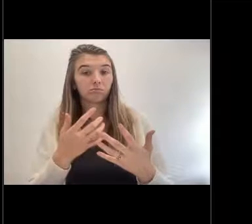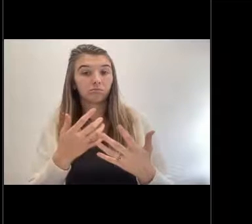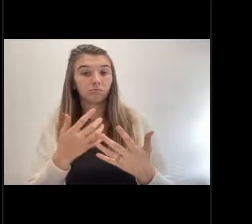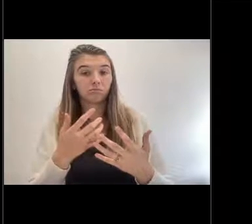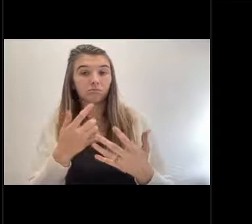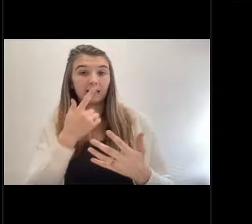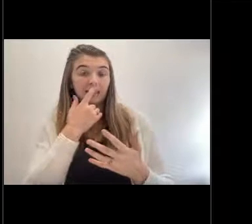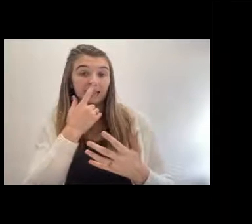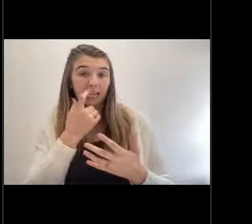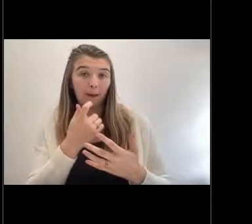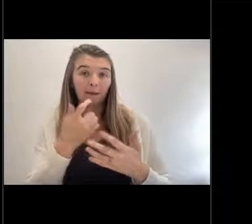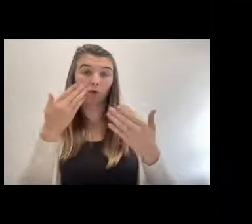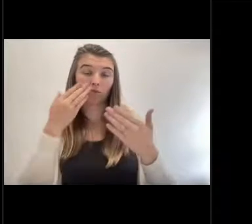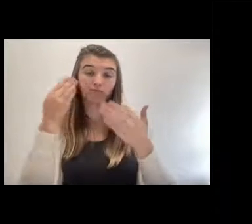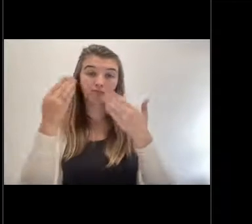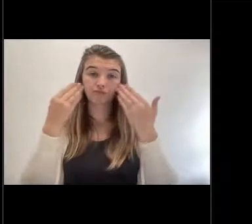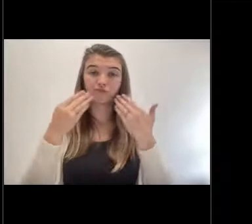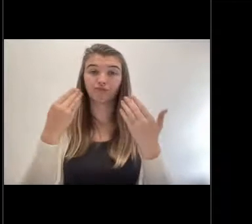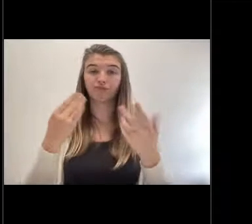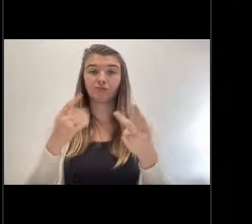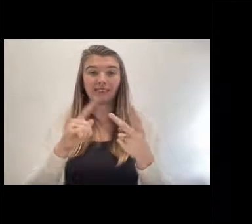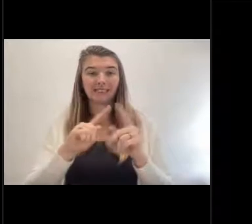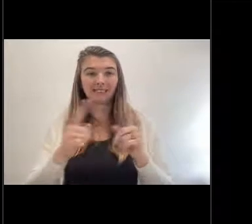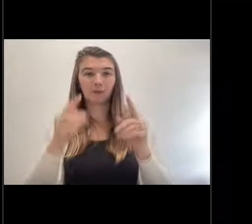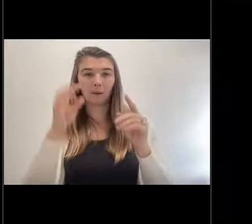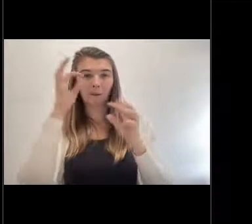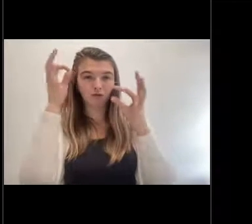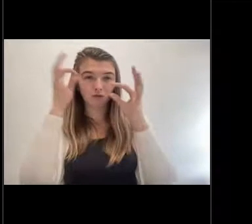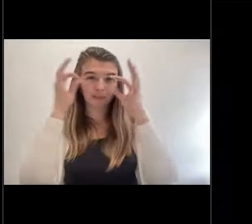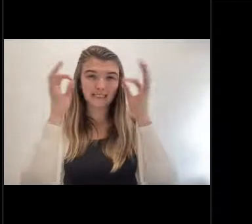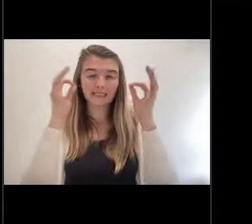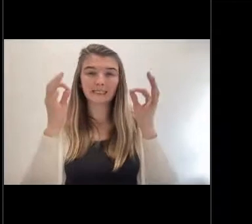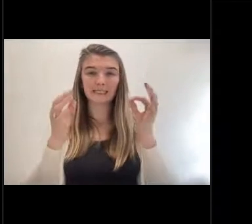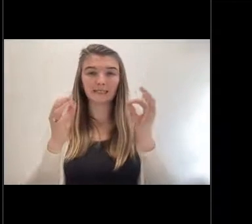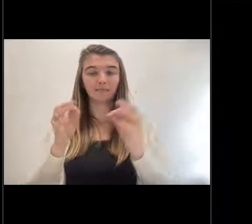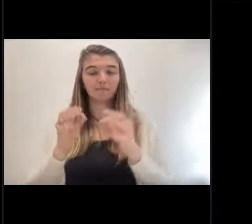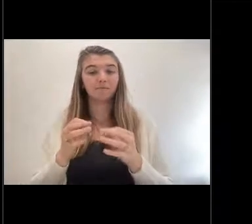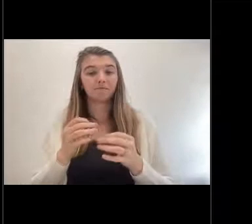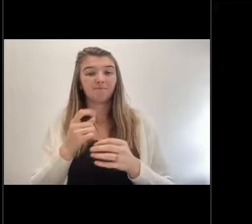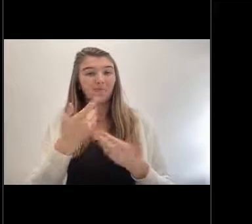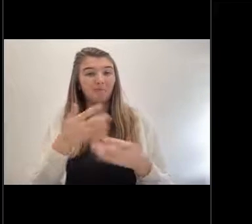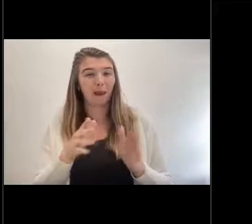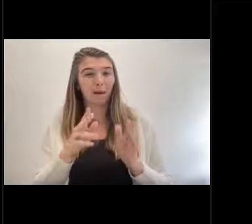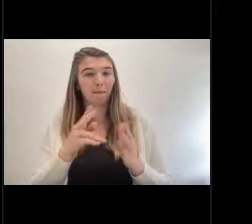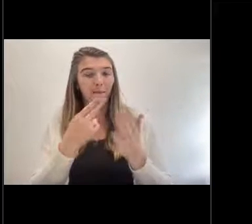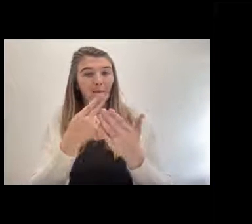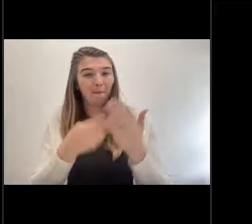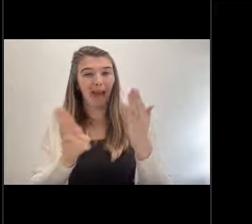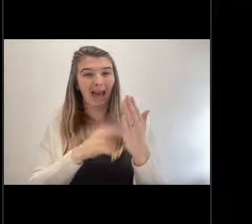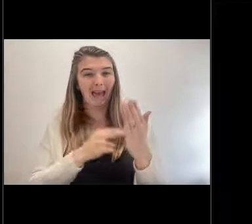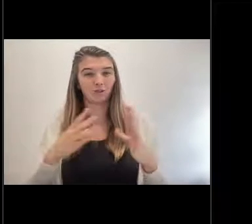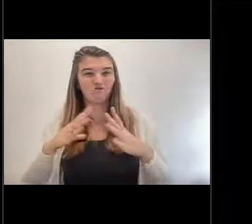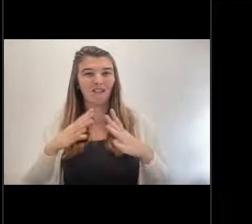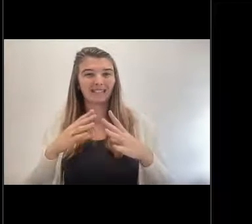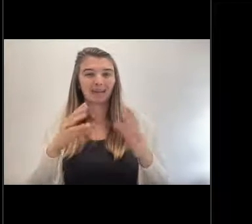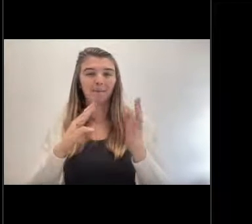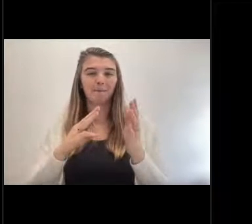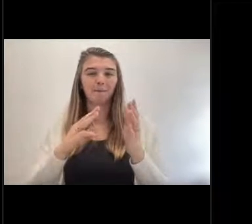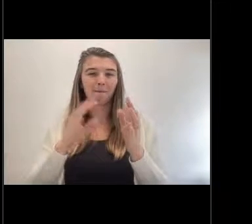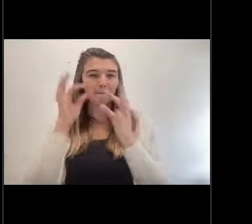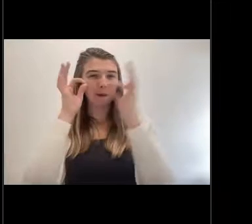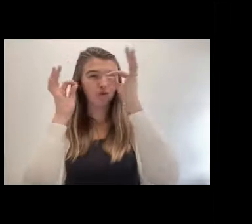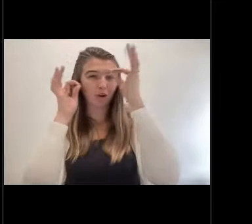cosmetic products that were including microbeads as exfoliating agents. They have been banned already, but they were already being a source of primary